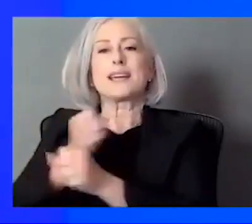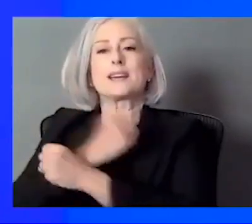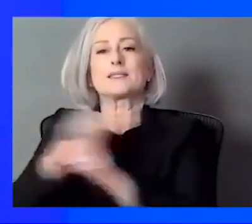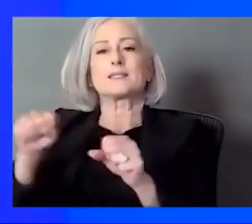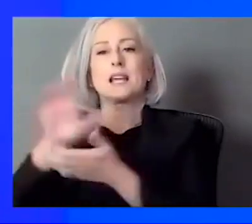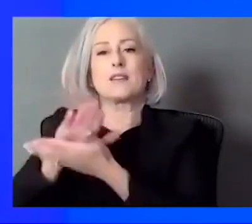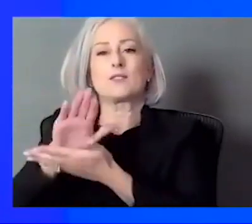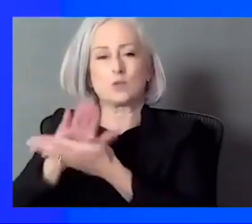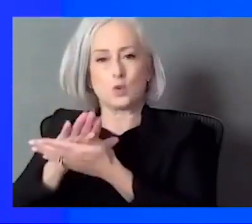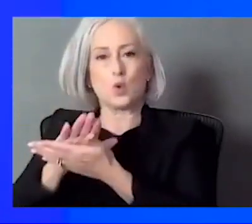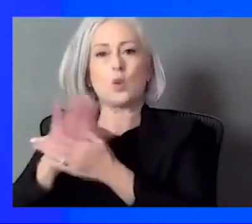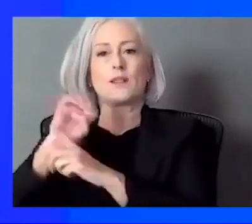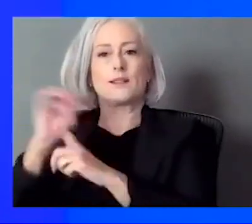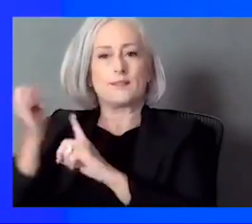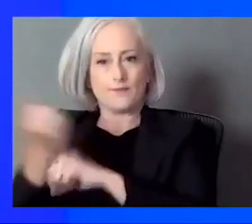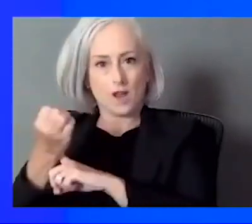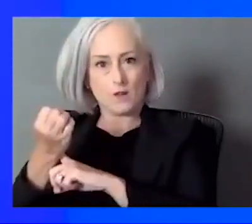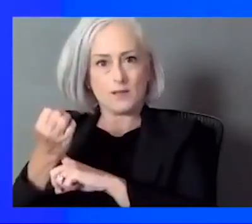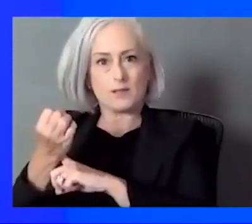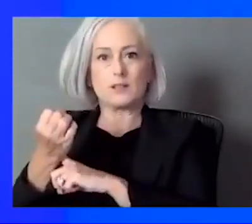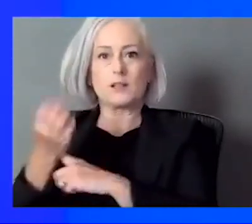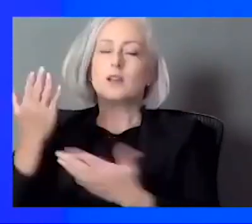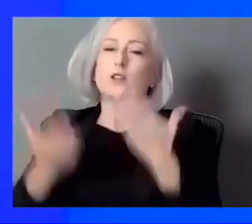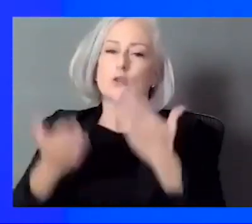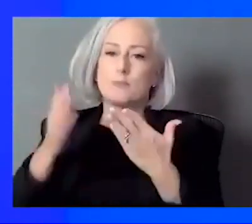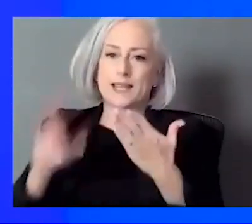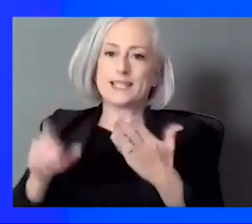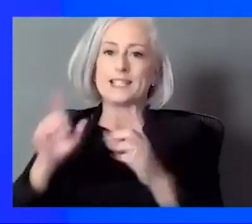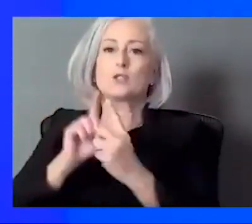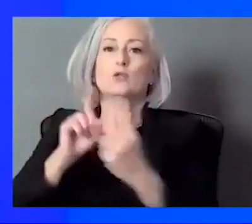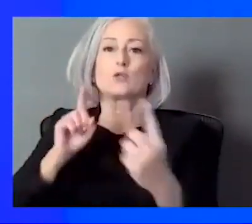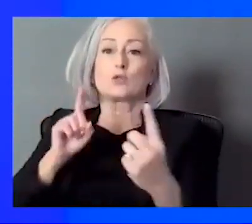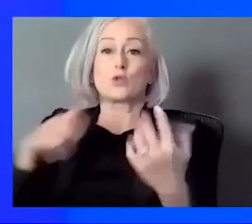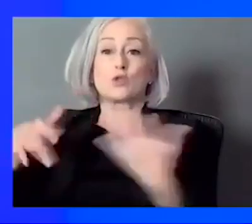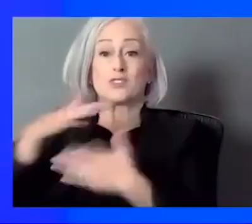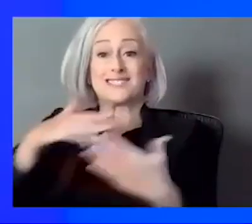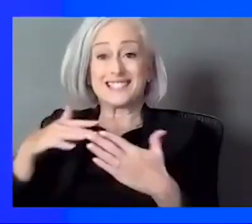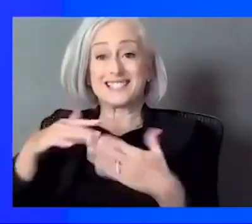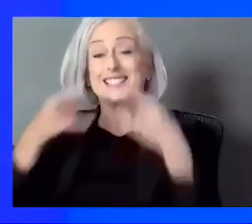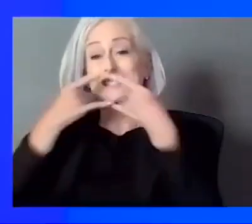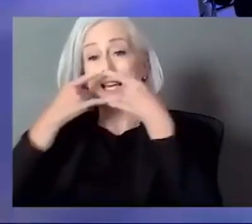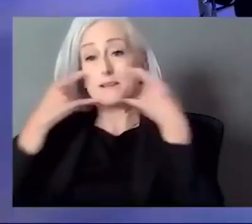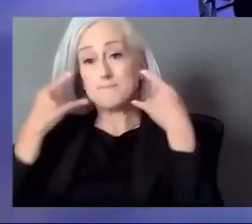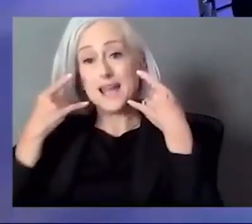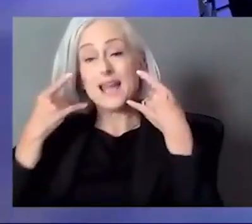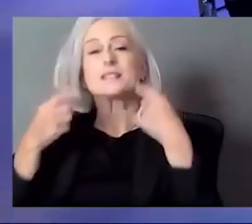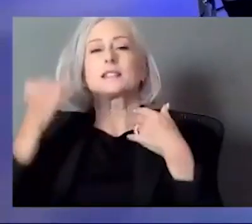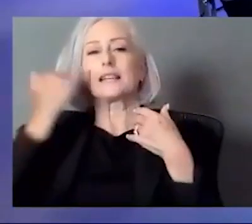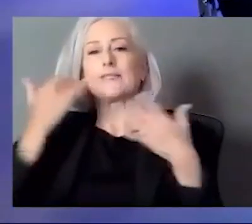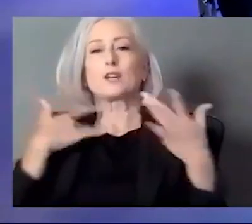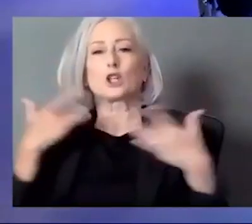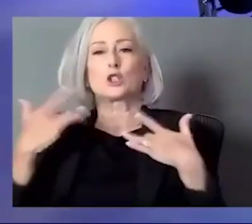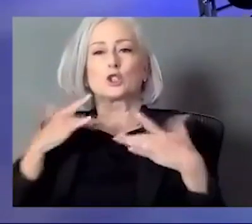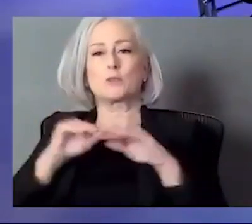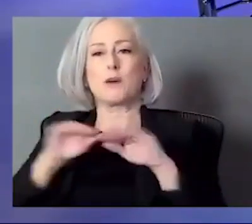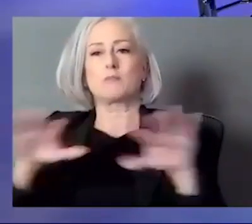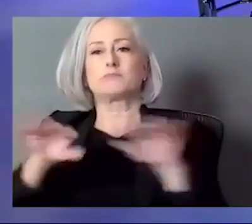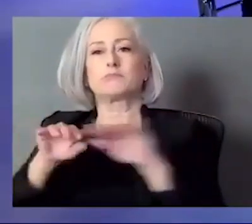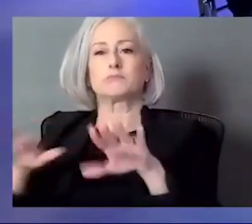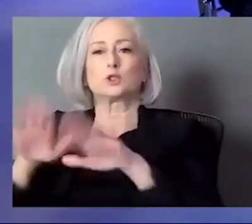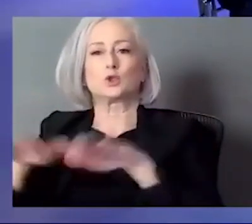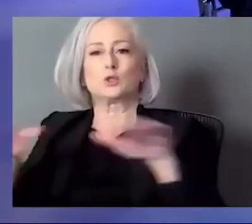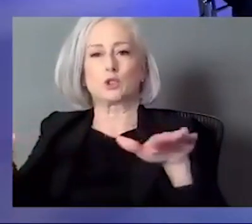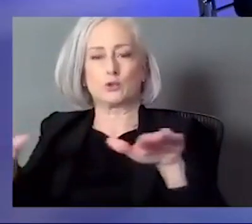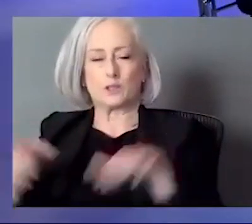as possible and masking as much as possible in those schools if there is that concern about spread to children. So I'll have you both here. My kids are going back